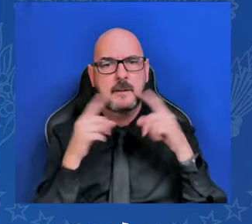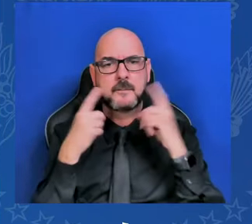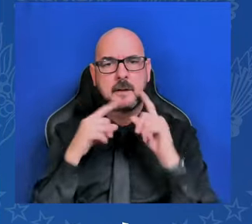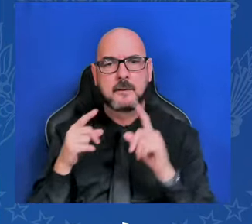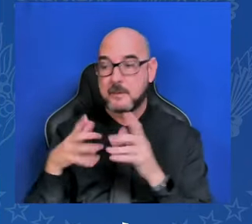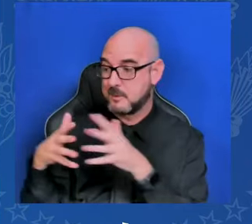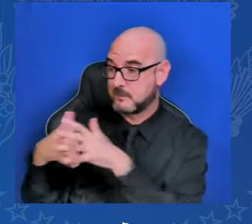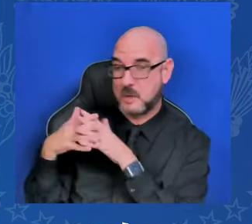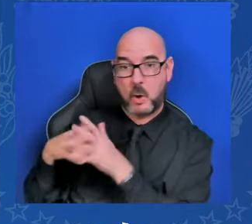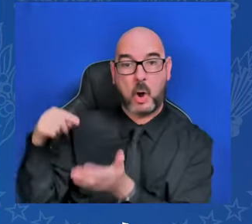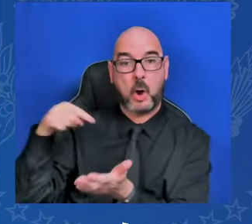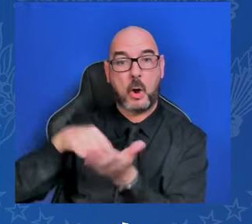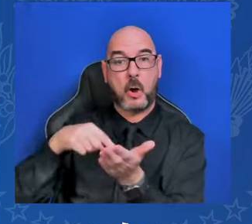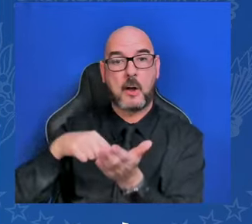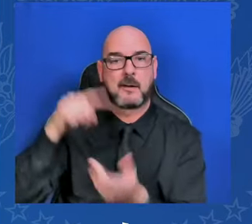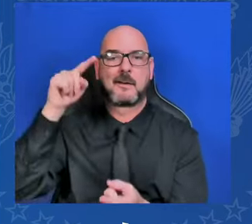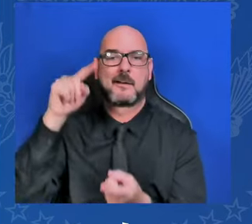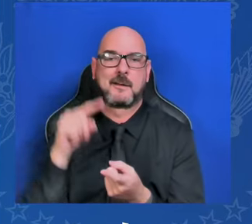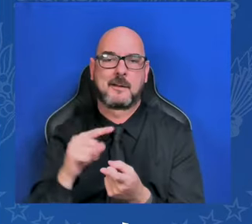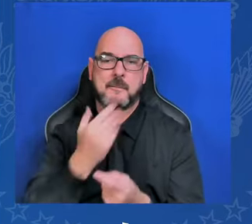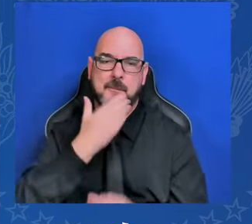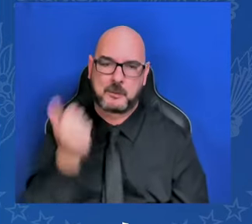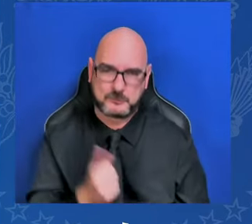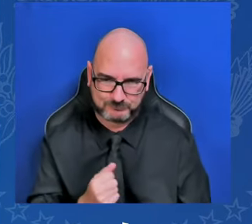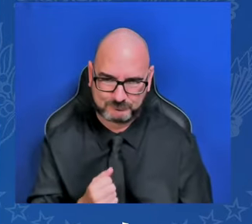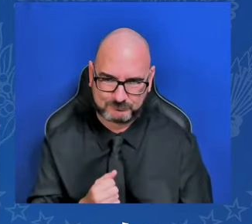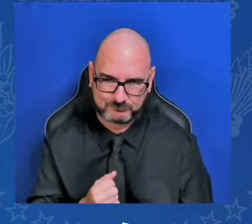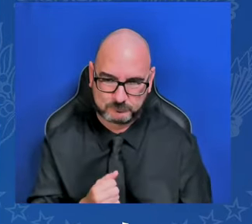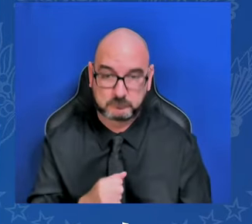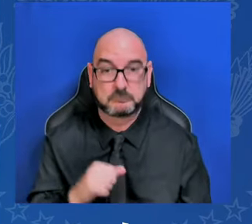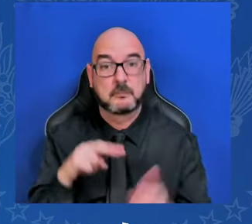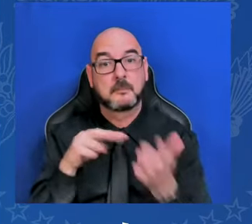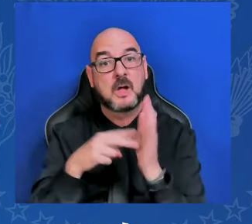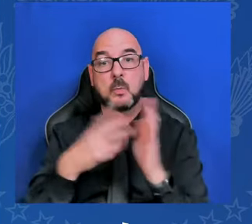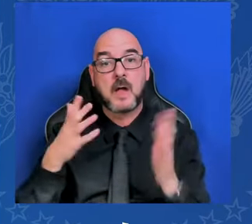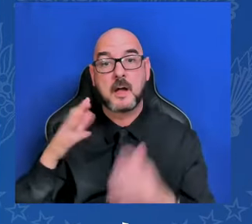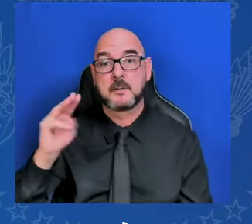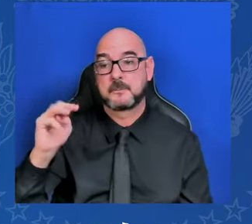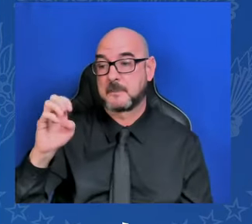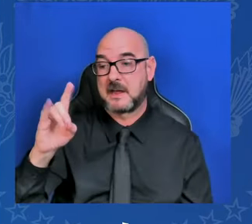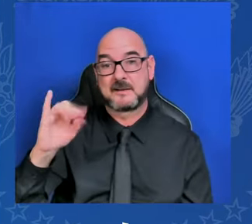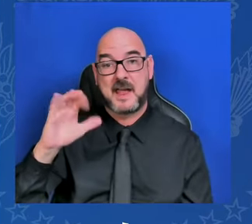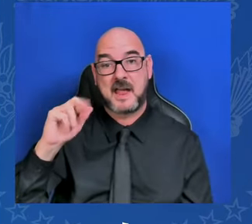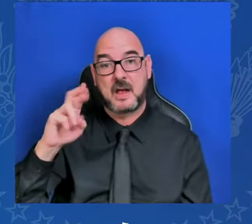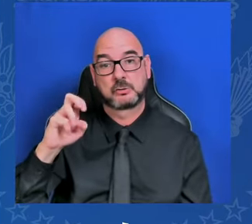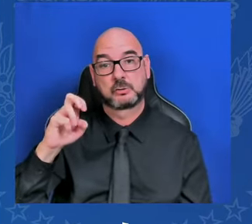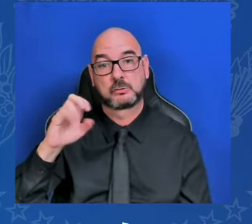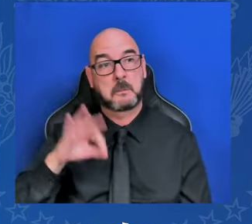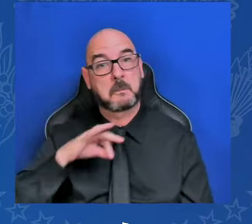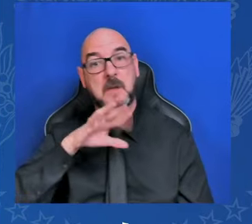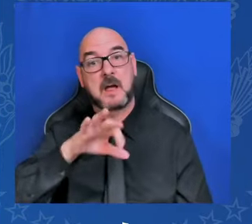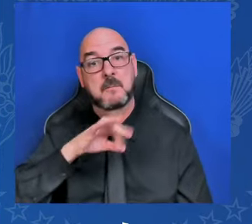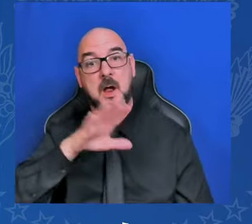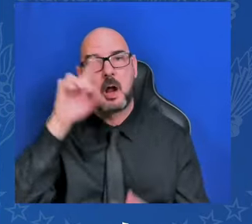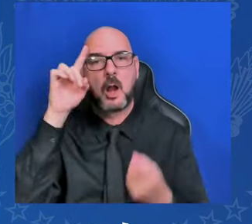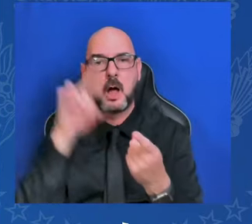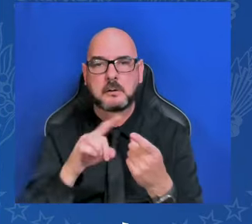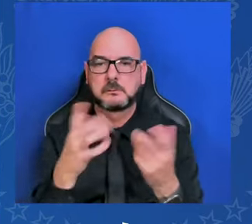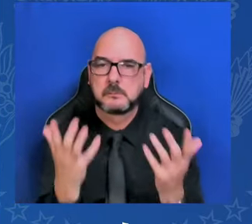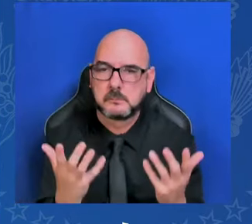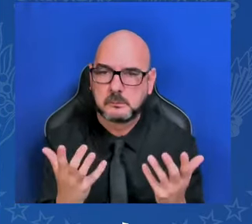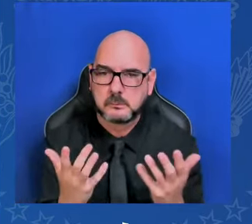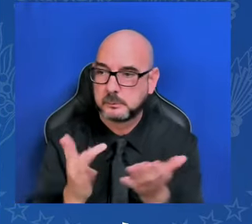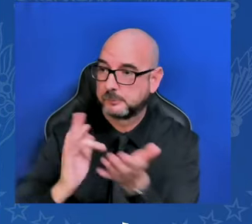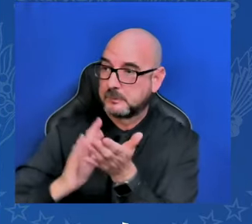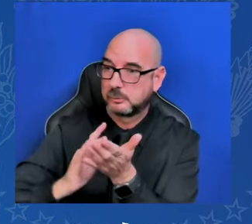doesn't have to pay those exorbitant prices. We've got to finish the job meetings, $35 insulin, not just for the, Medicare,